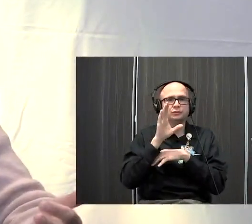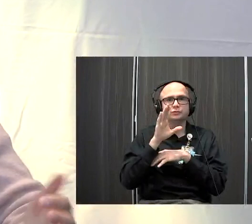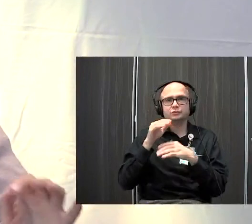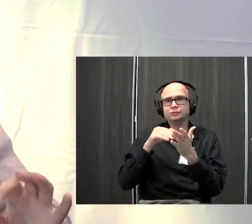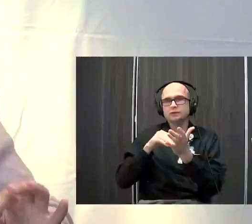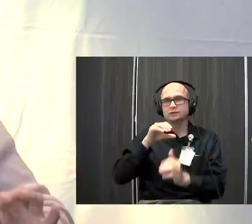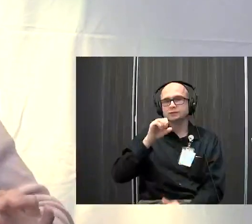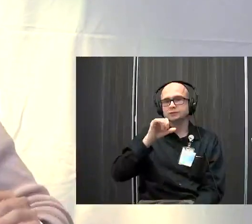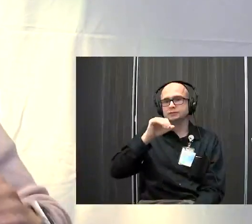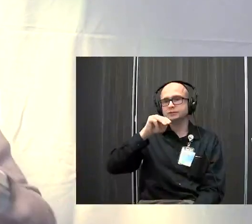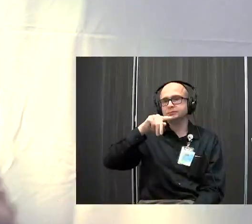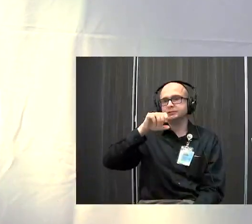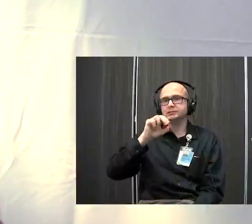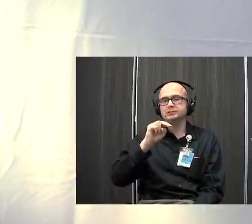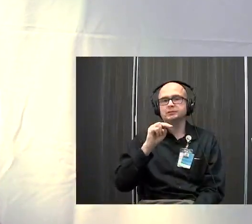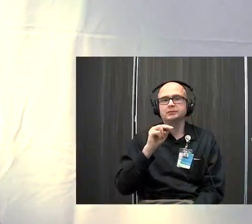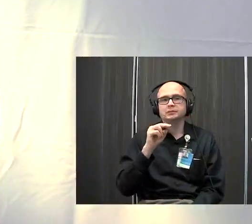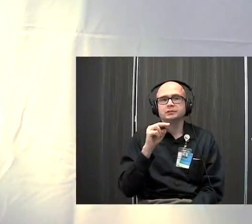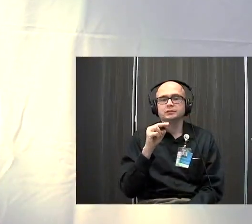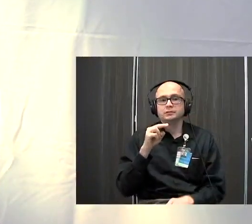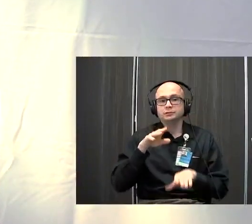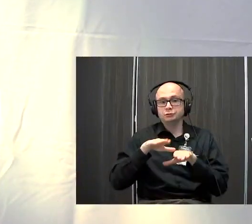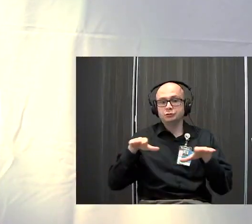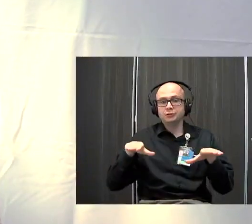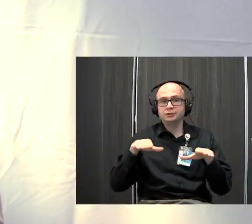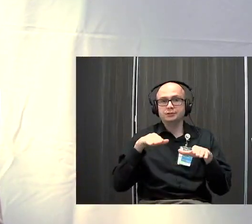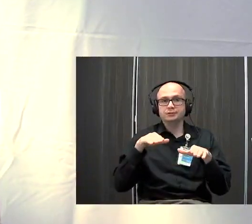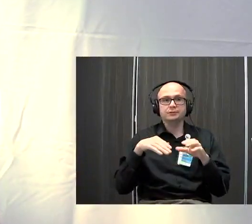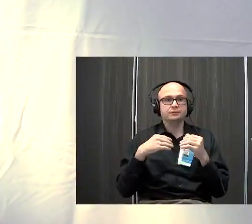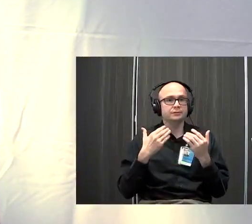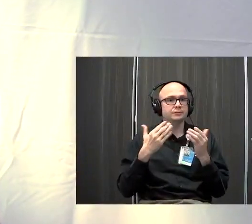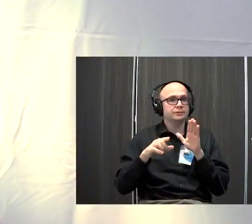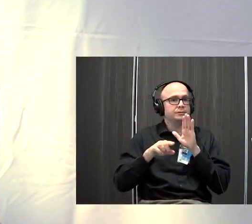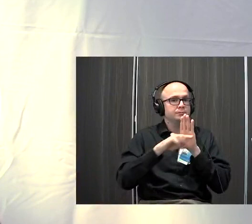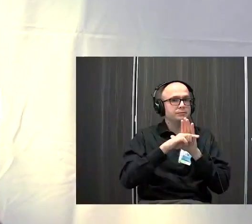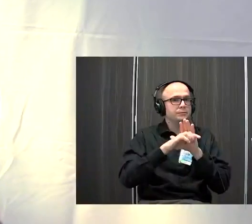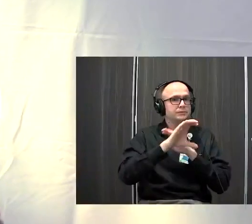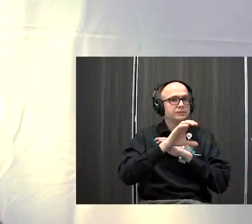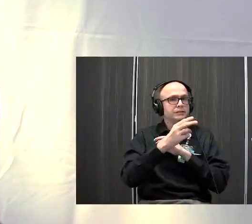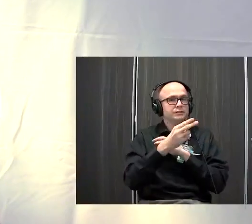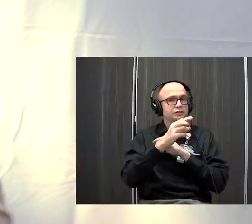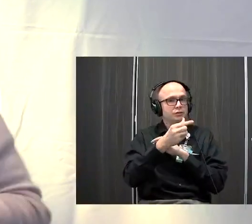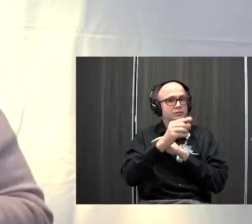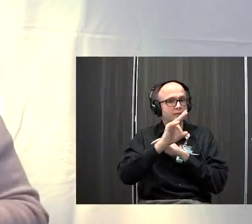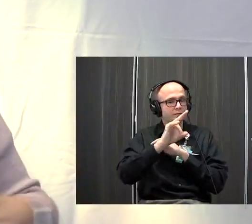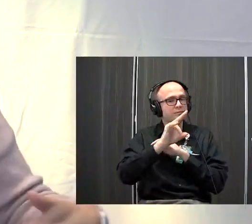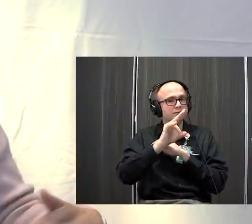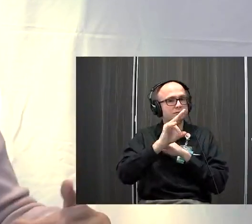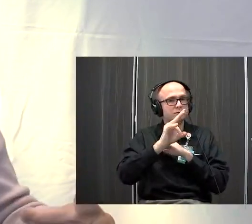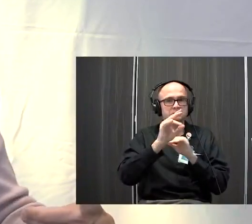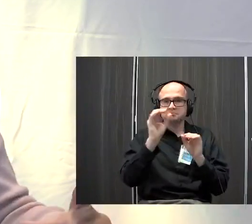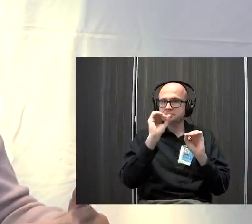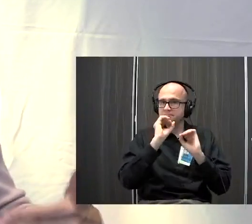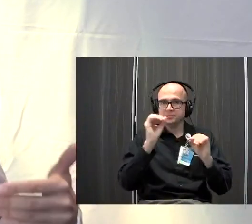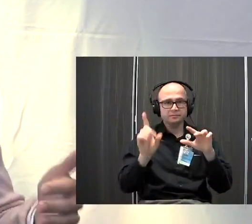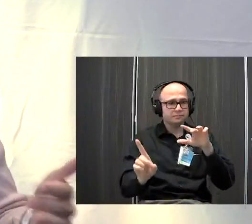Dr. Simpson. So if you in a child who has had negative CHD7 testing and nothing that shows up